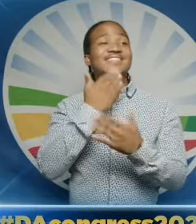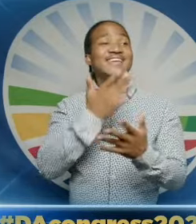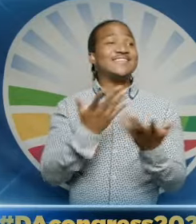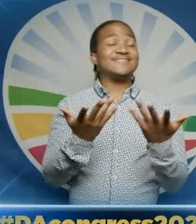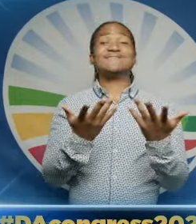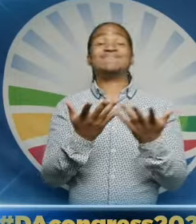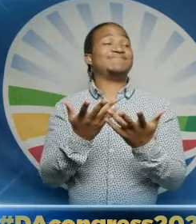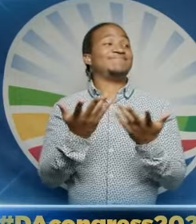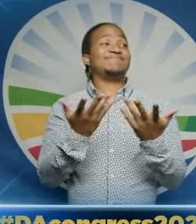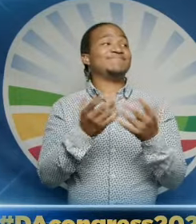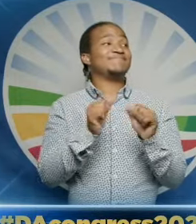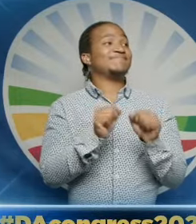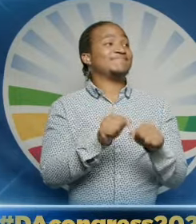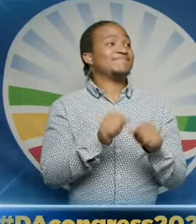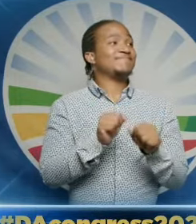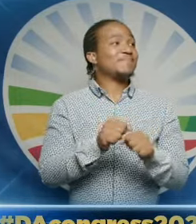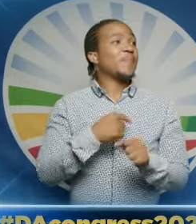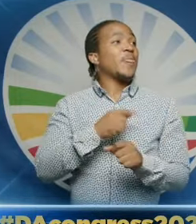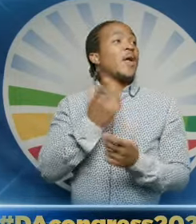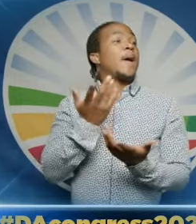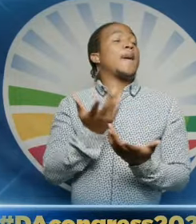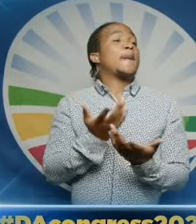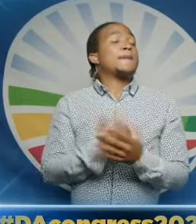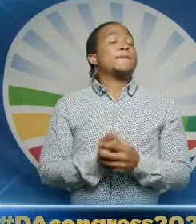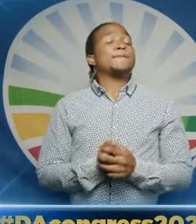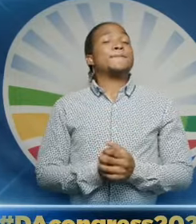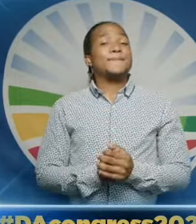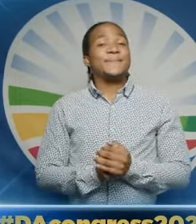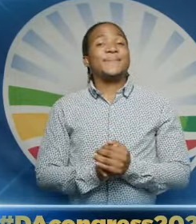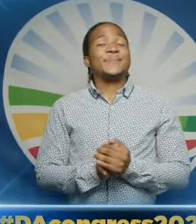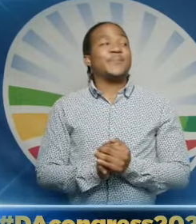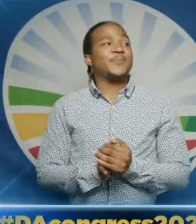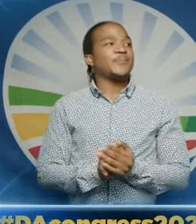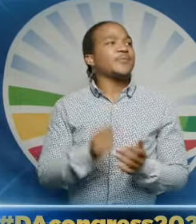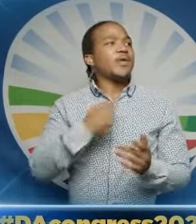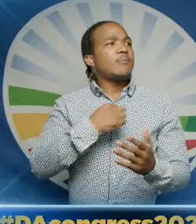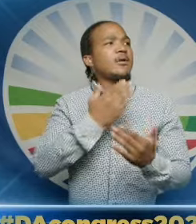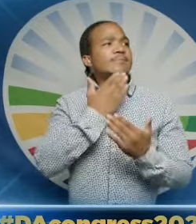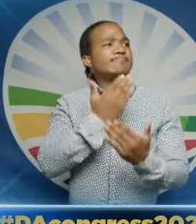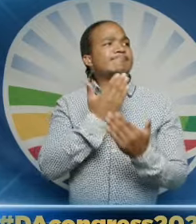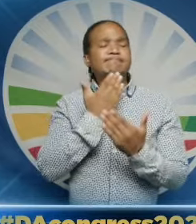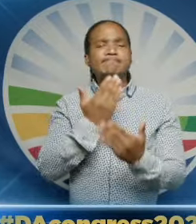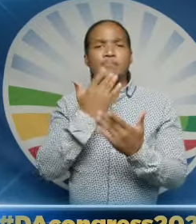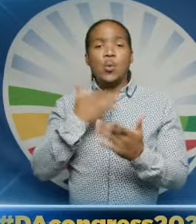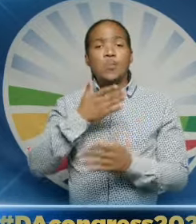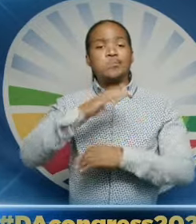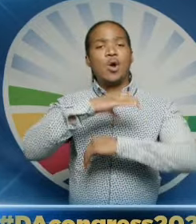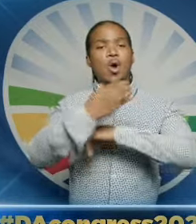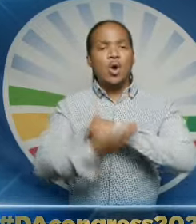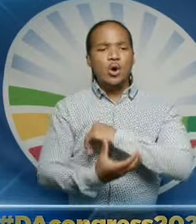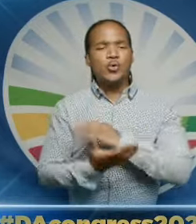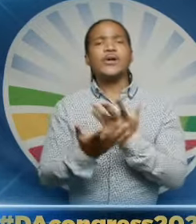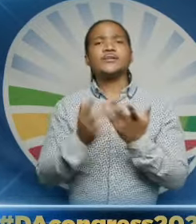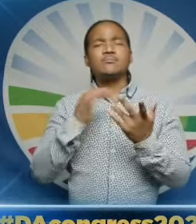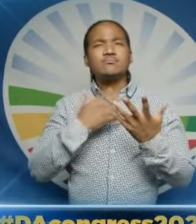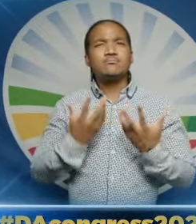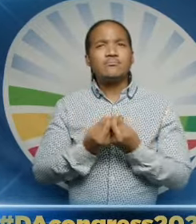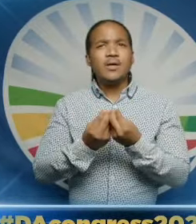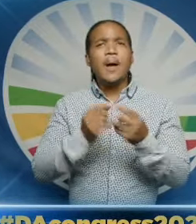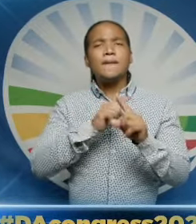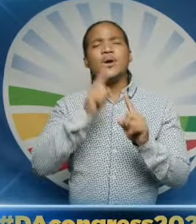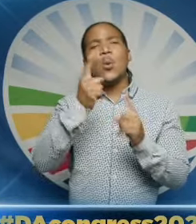free T-shirt, Congress T-shirt. Always grateful for those when you attend congresses and the freebies that come with it. But I think what